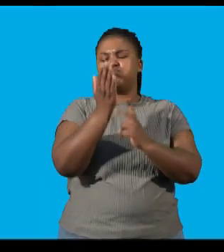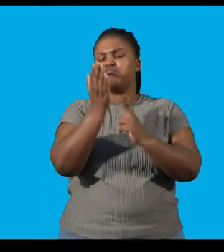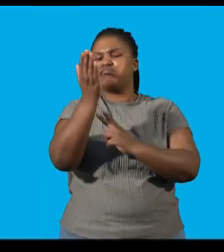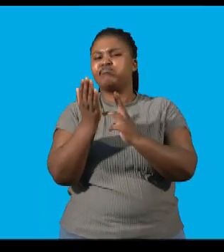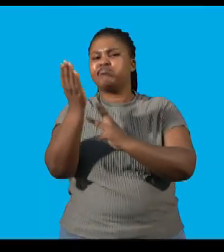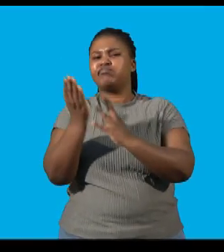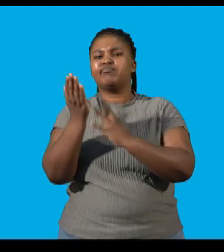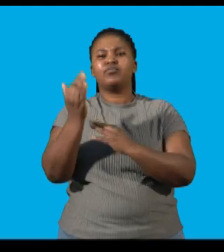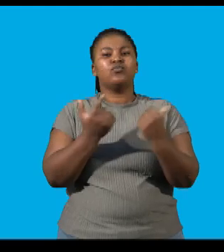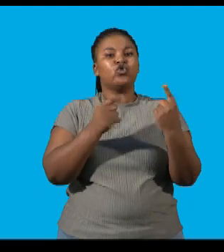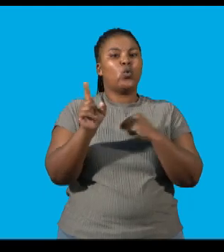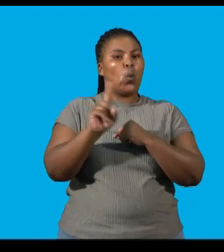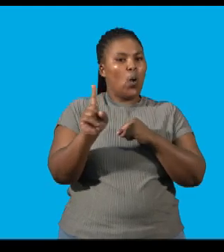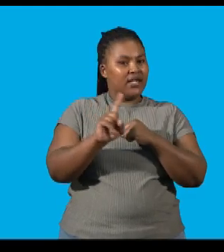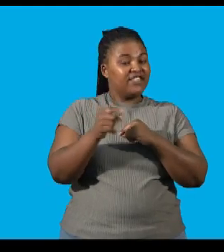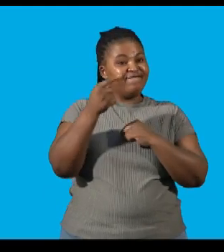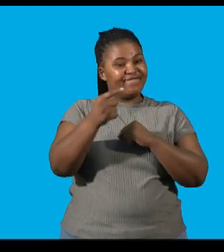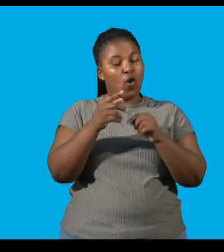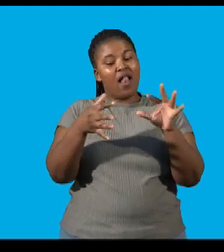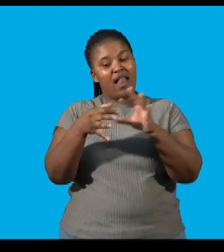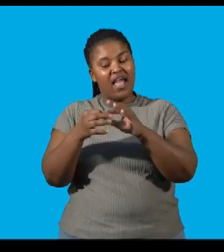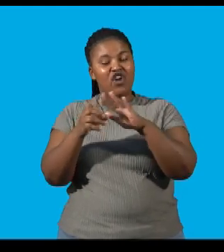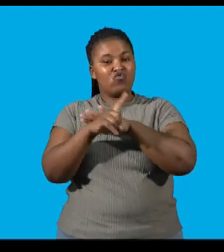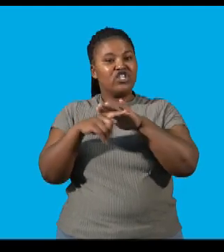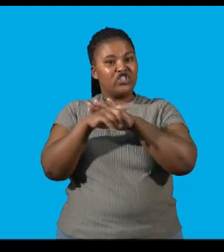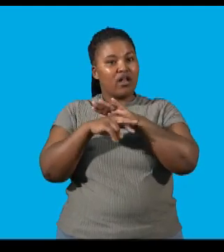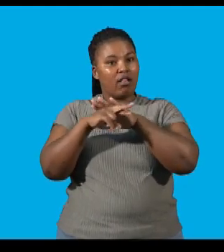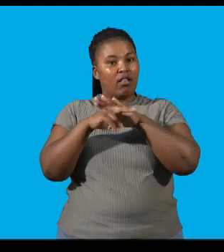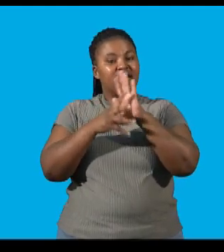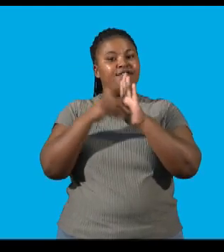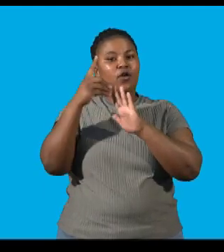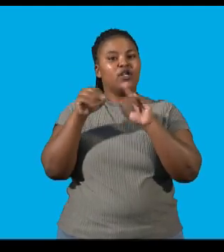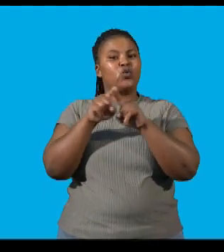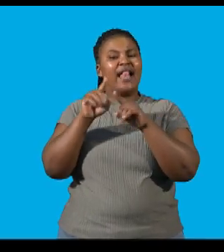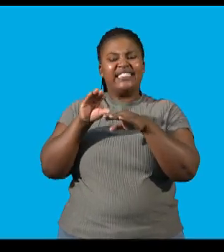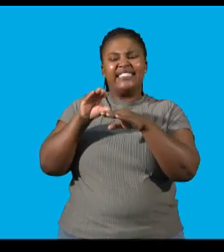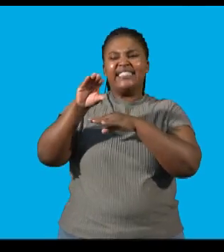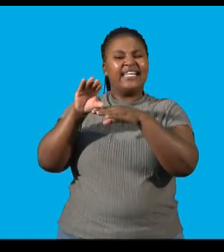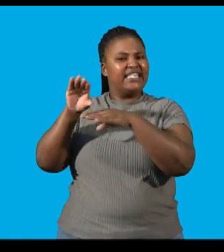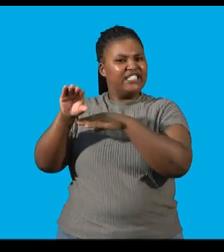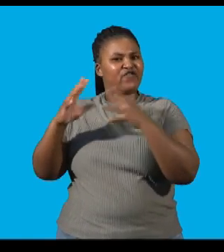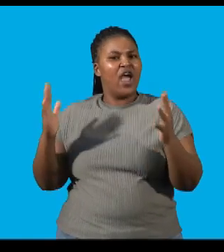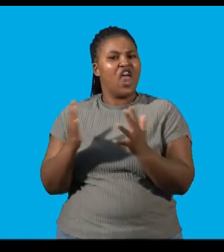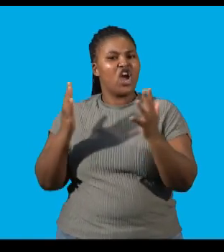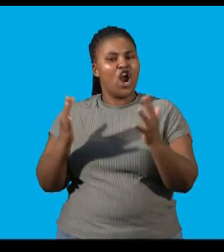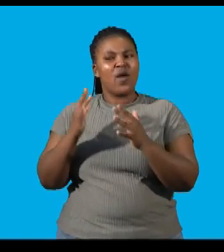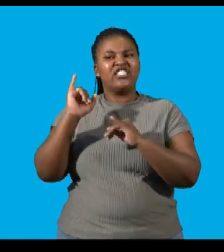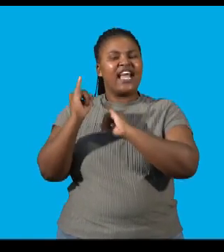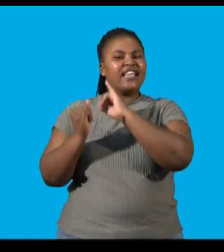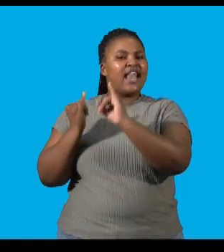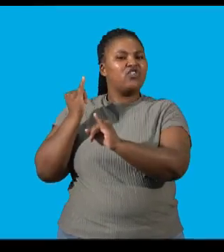Africa's endeavors in relation to regional development, as well as the incentives to